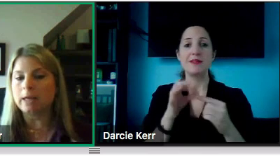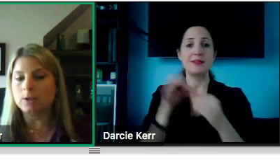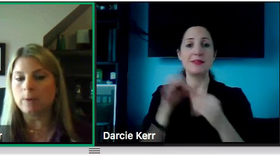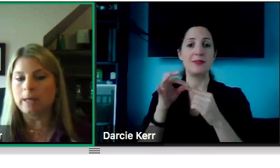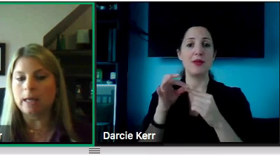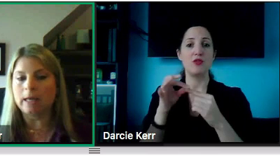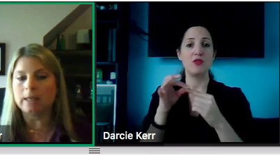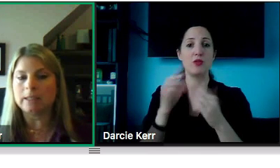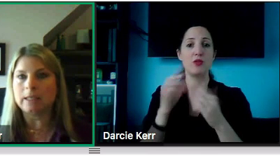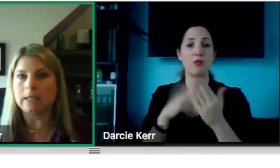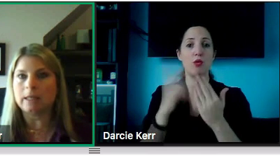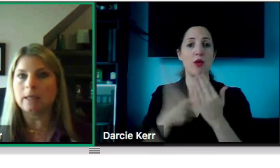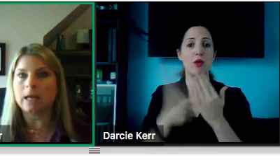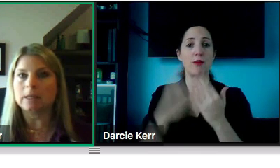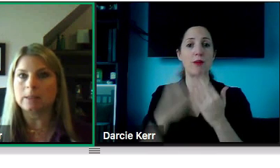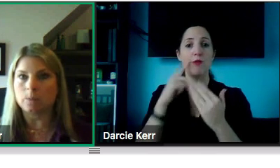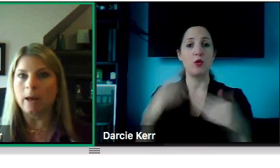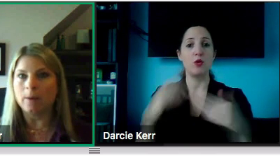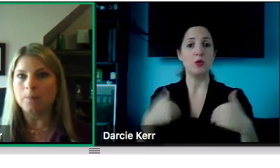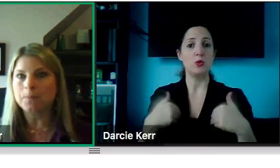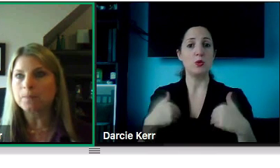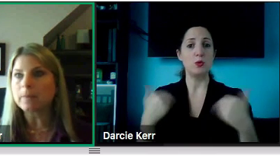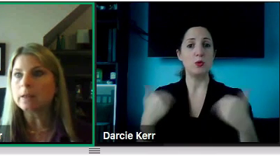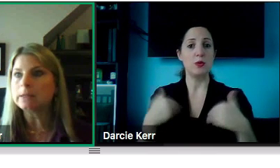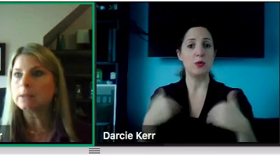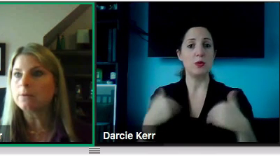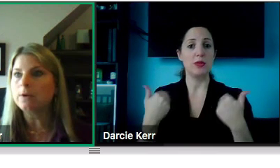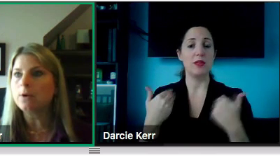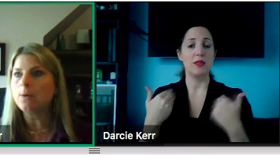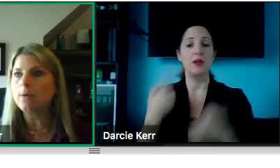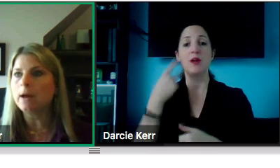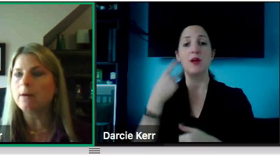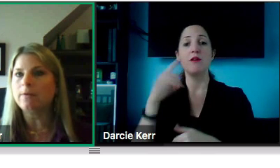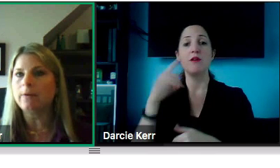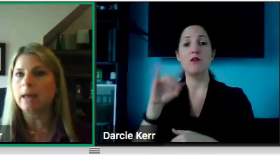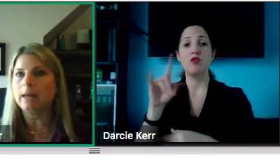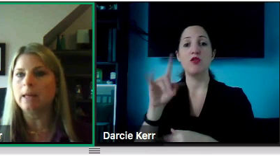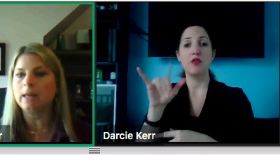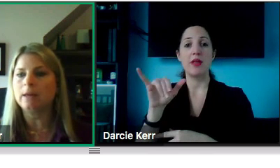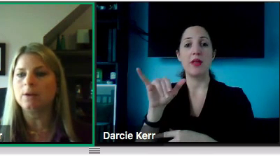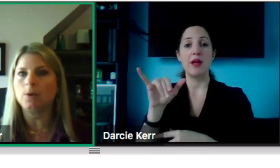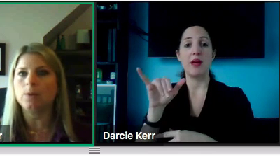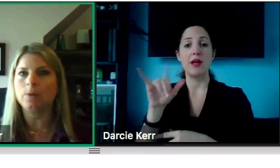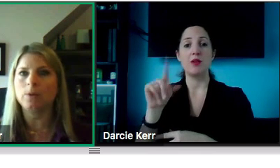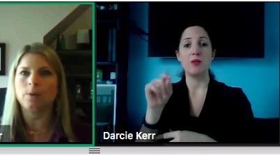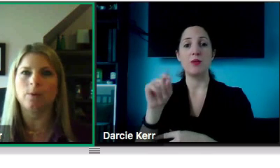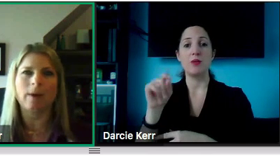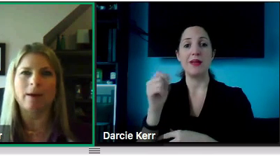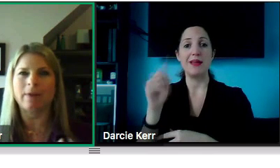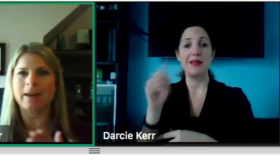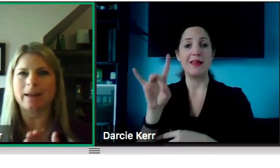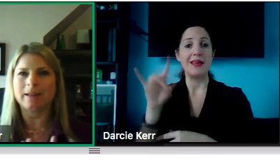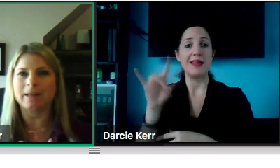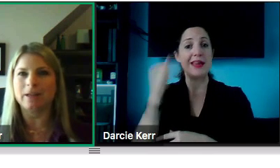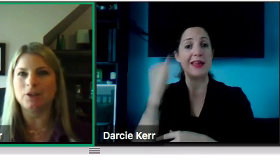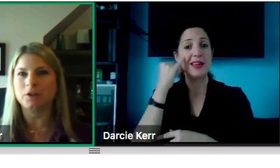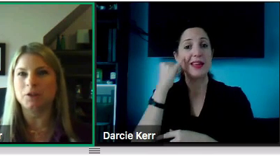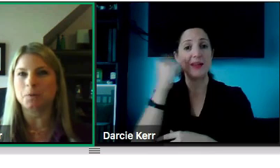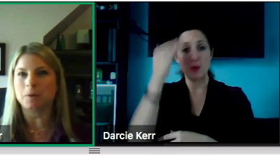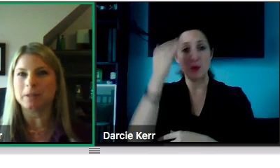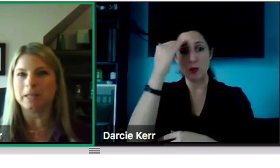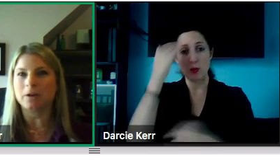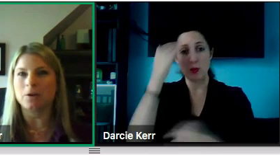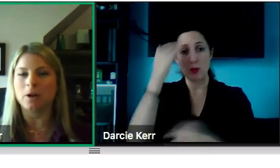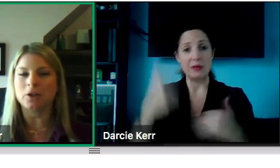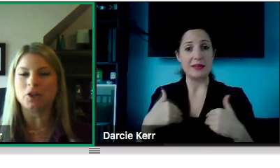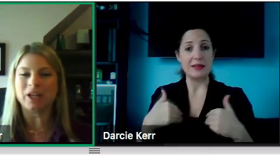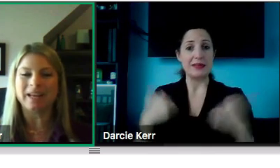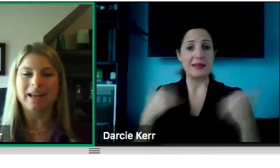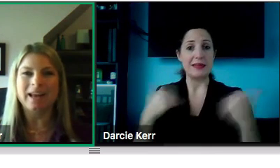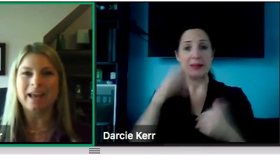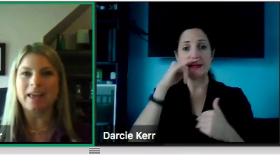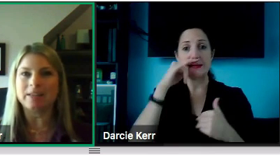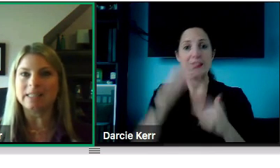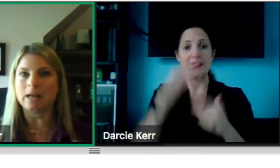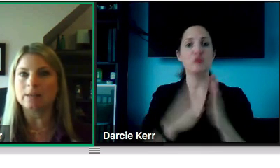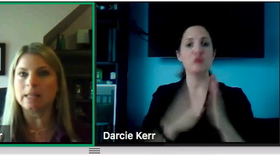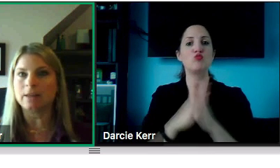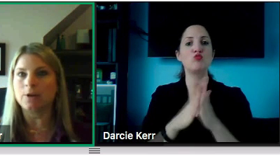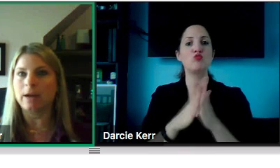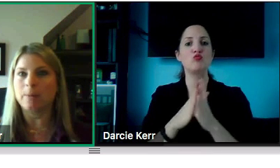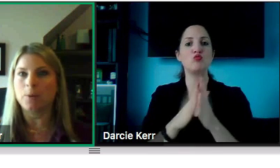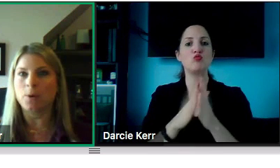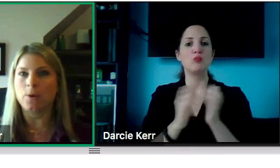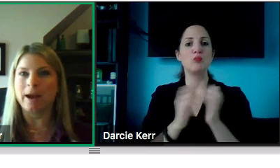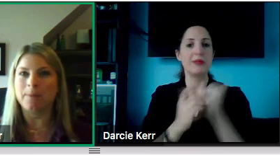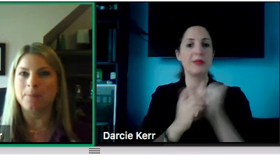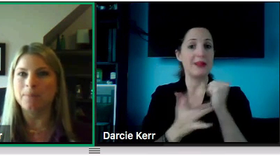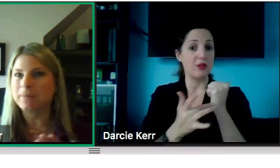for July 2018 as well. So if you know of any youth who have that inclination towards technology, and it